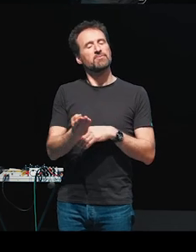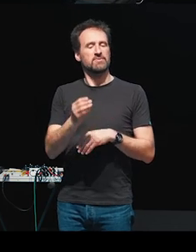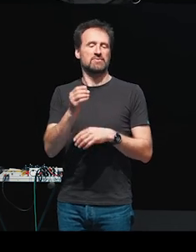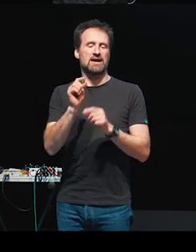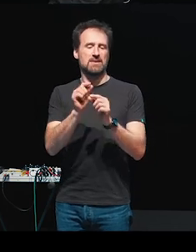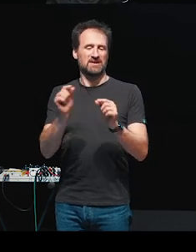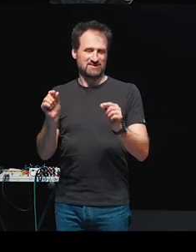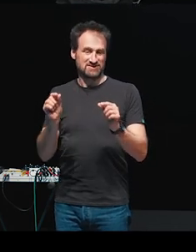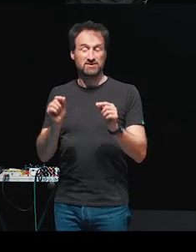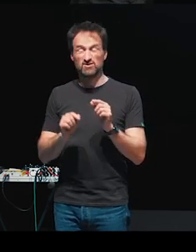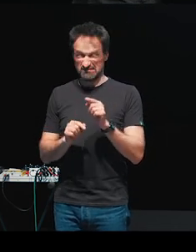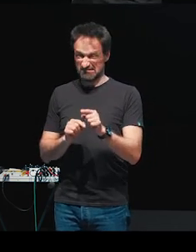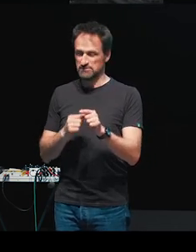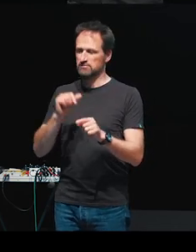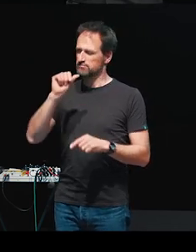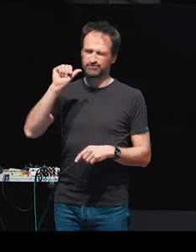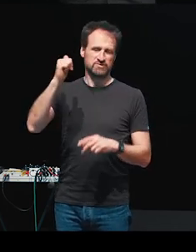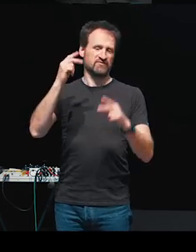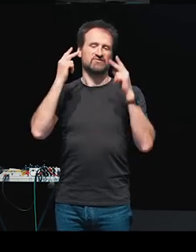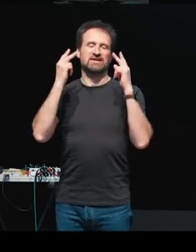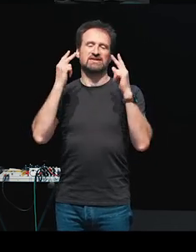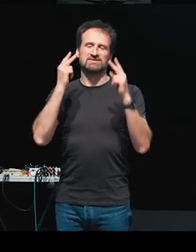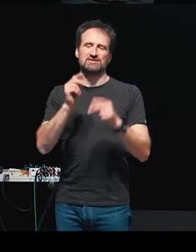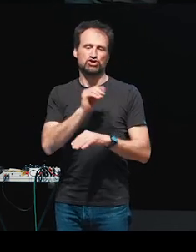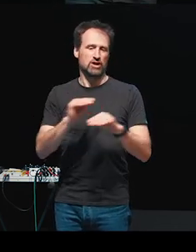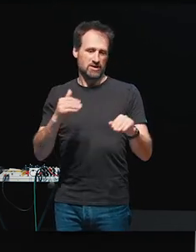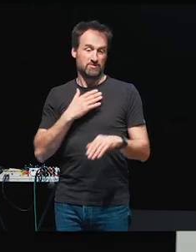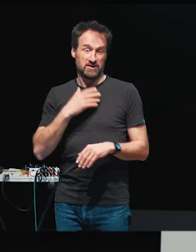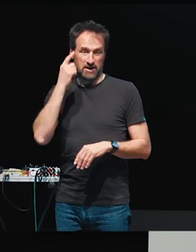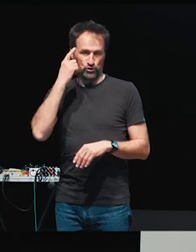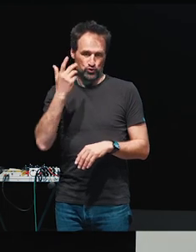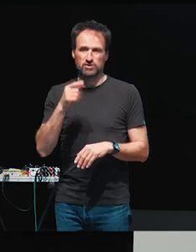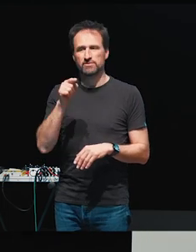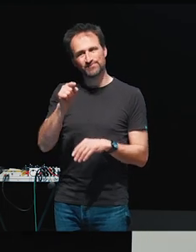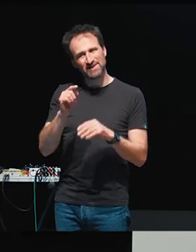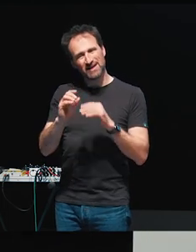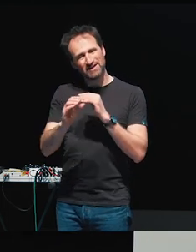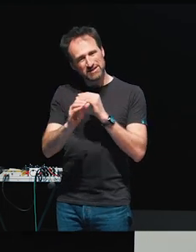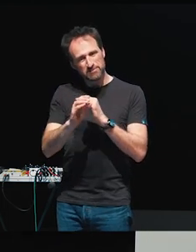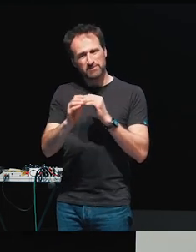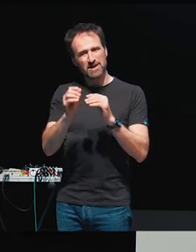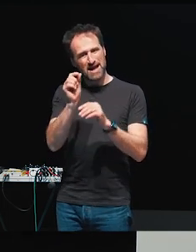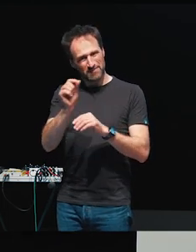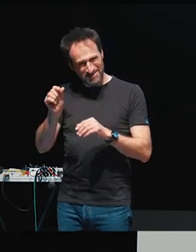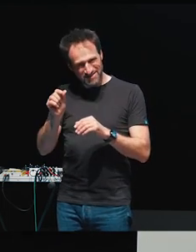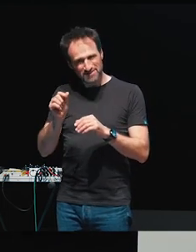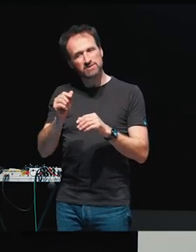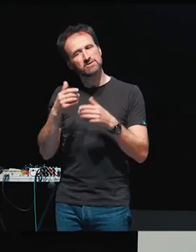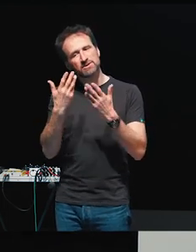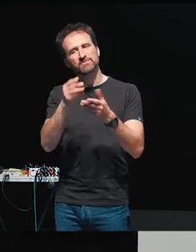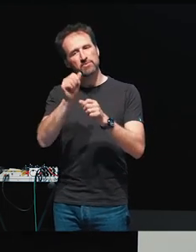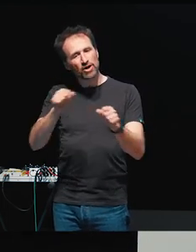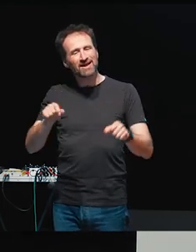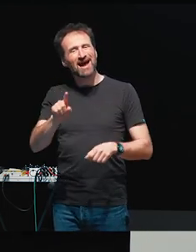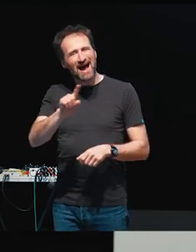the most important standard here. Custom elements gives you a way to provide own HTML elements.